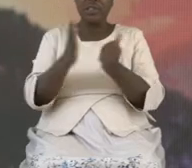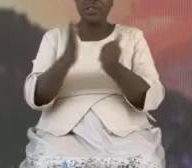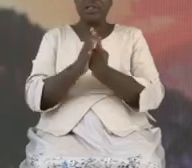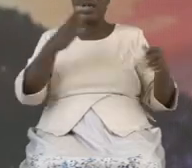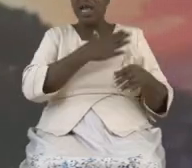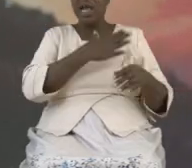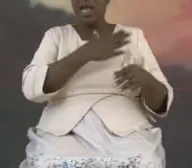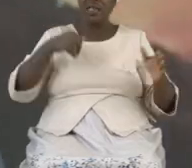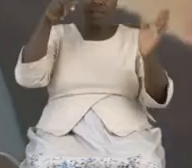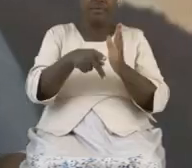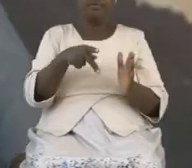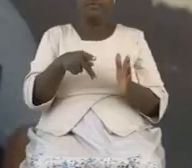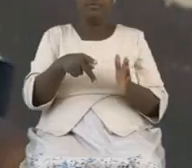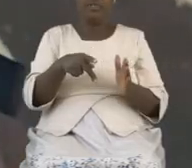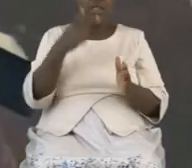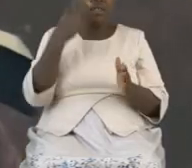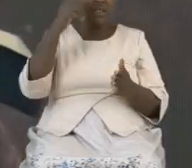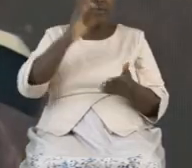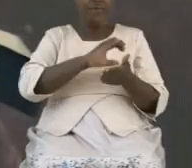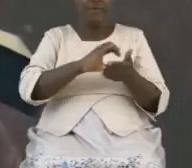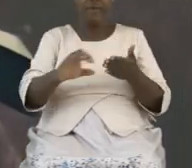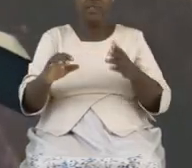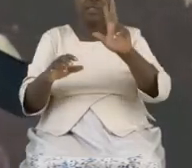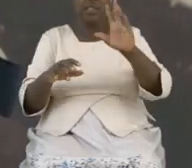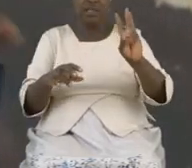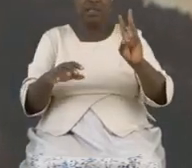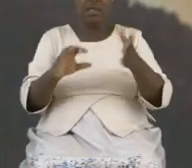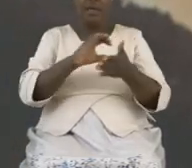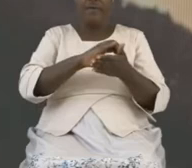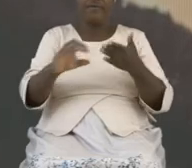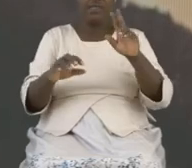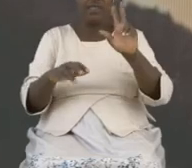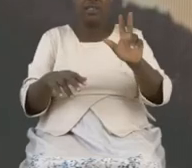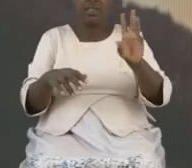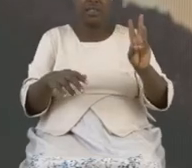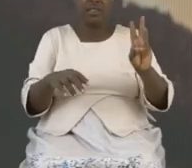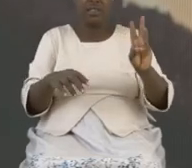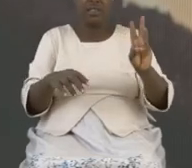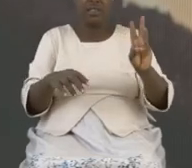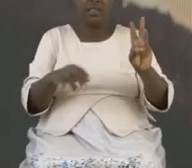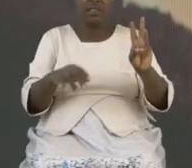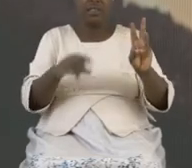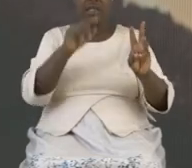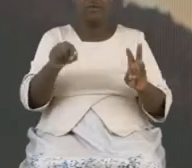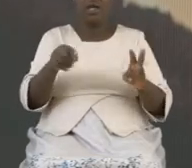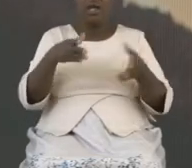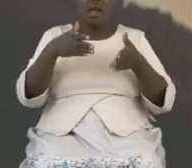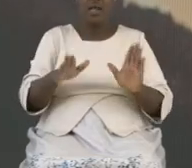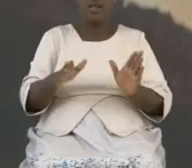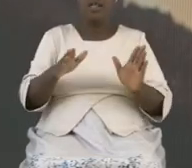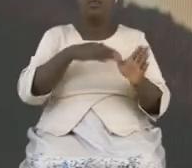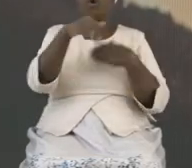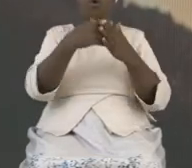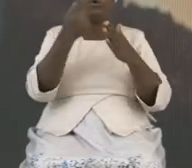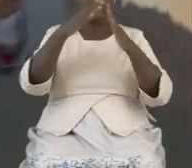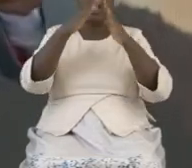at verse 36. In verse 36, therefore, let all the house of Israel know